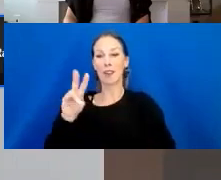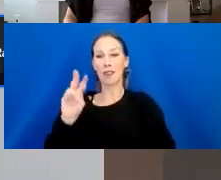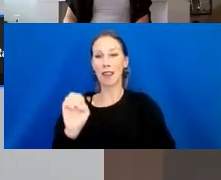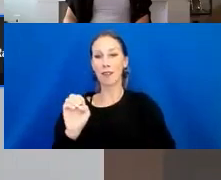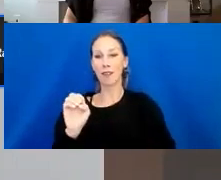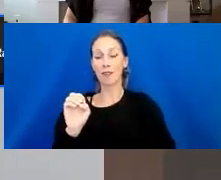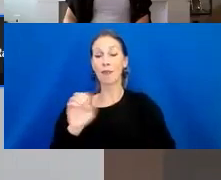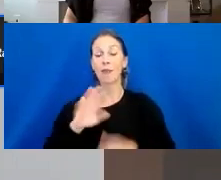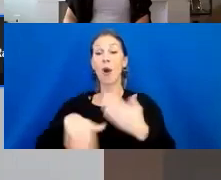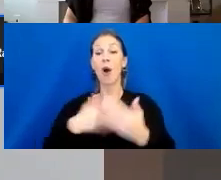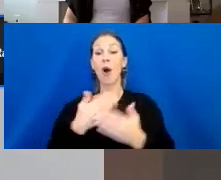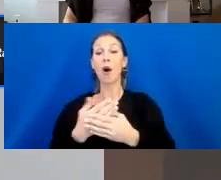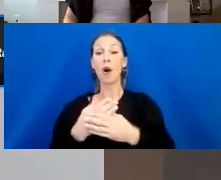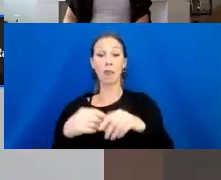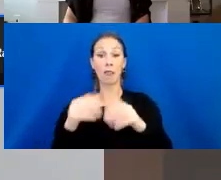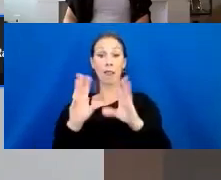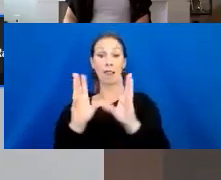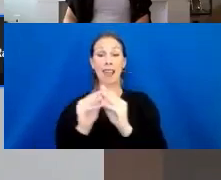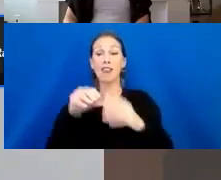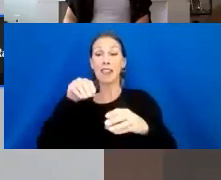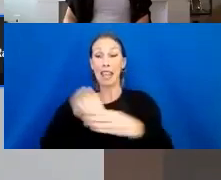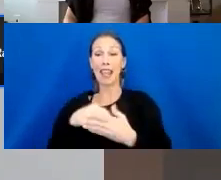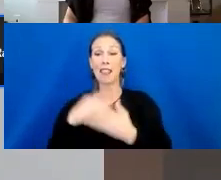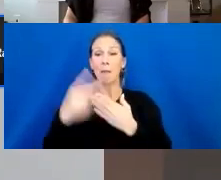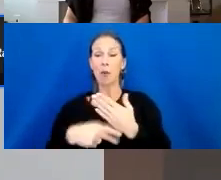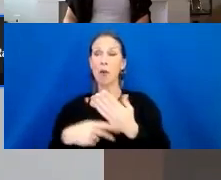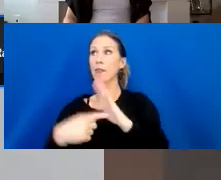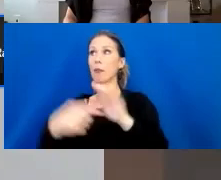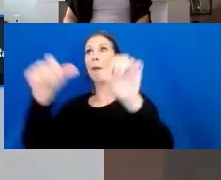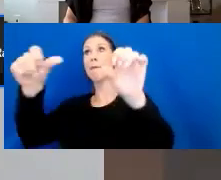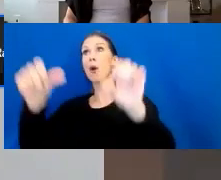All sessions in the program, but poster sessions